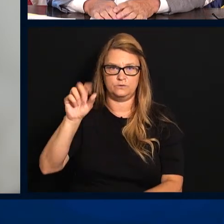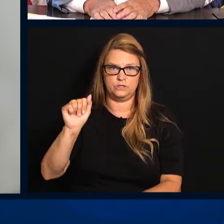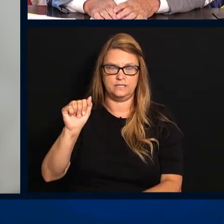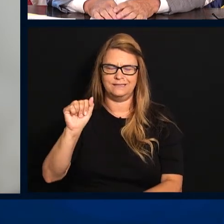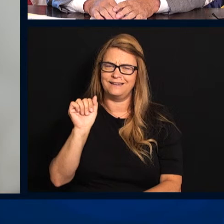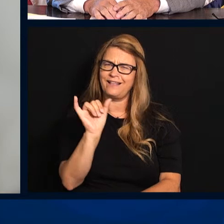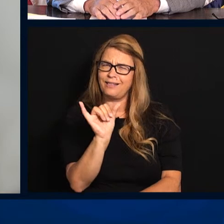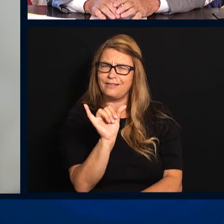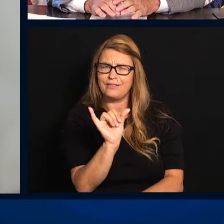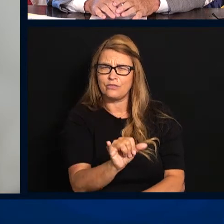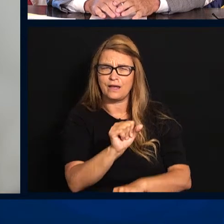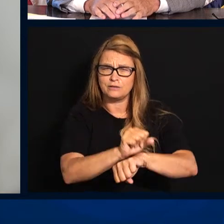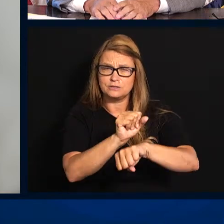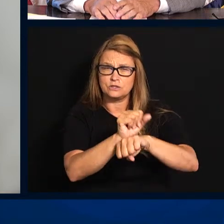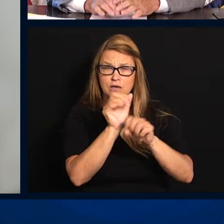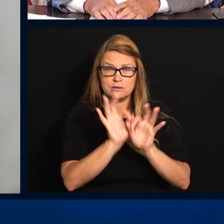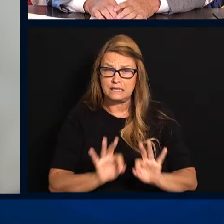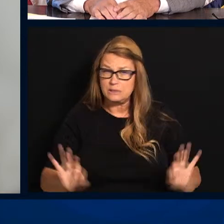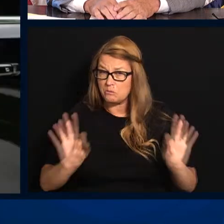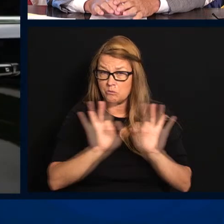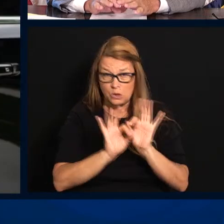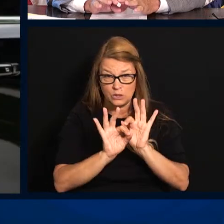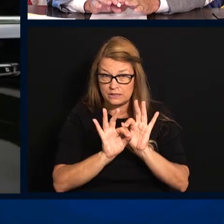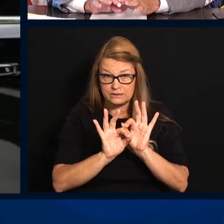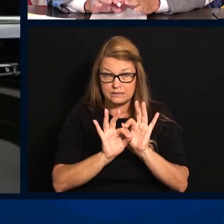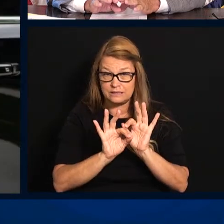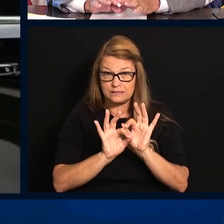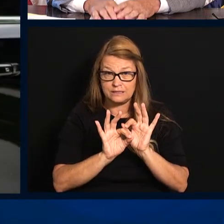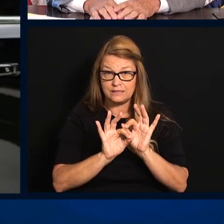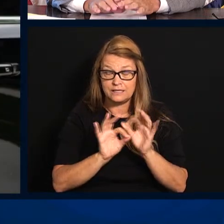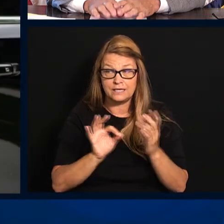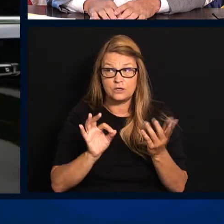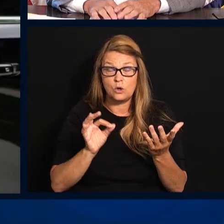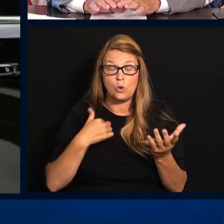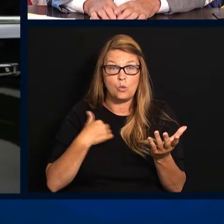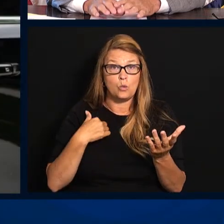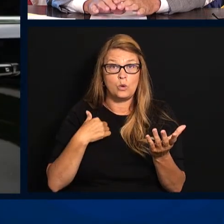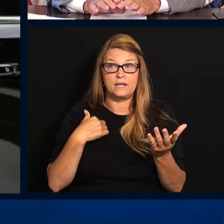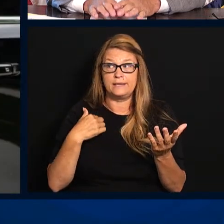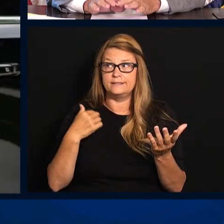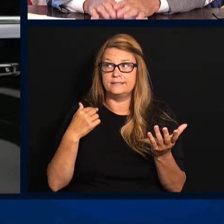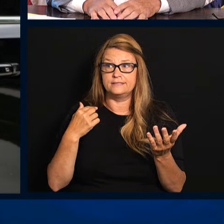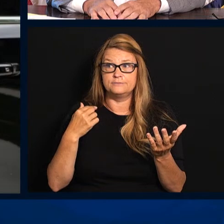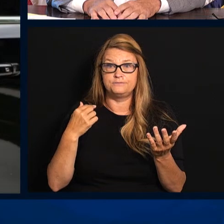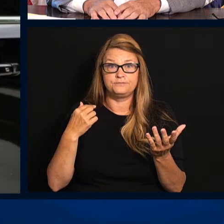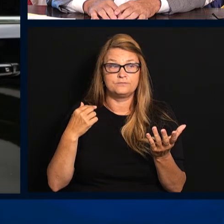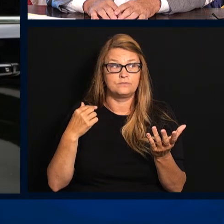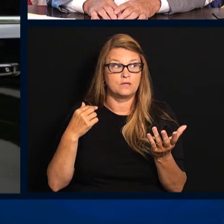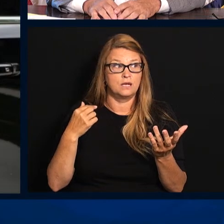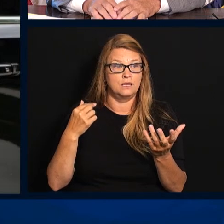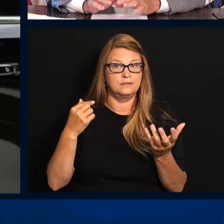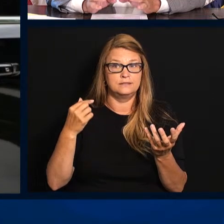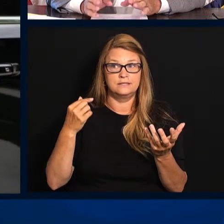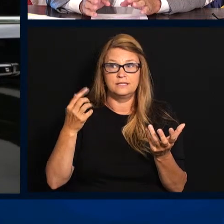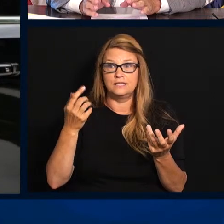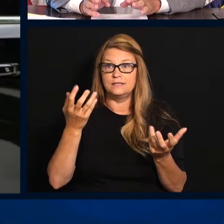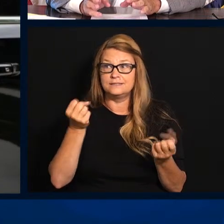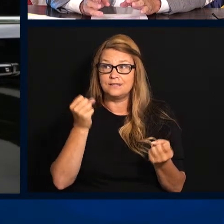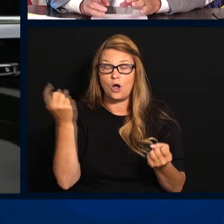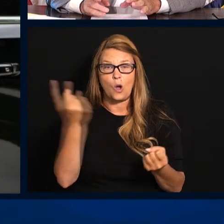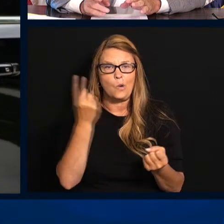important, and I don't care how many times people sit around and say,